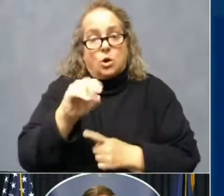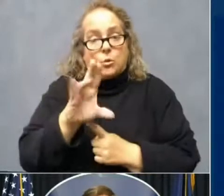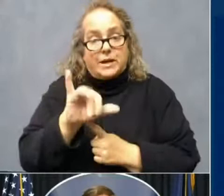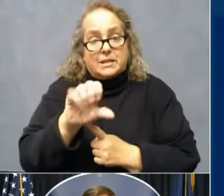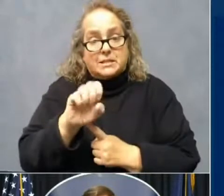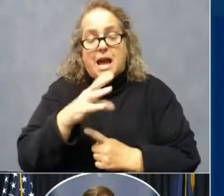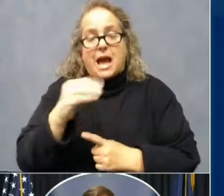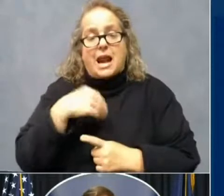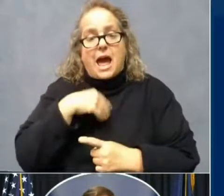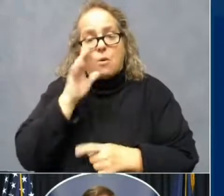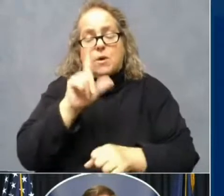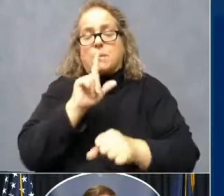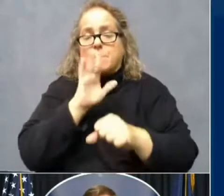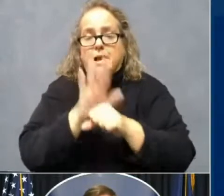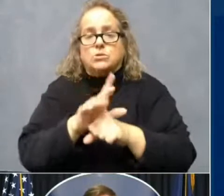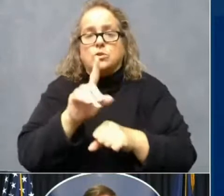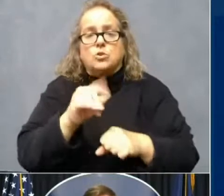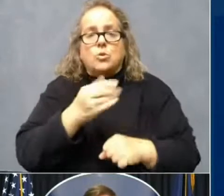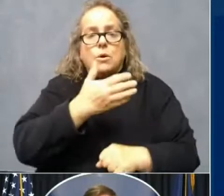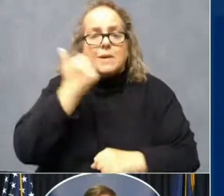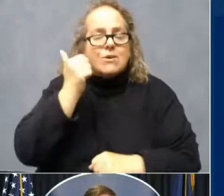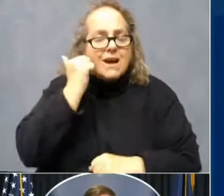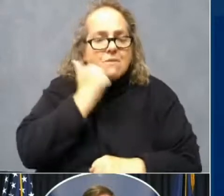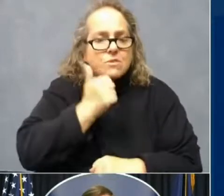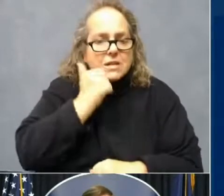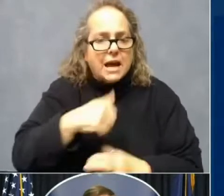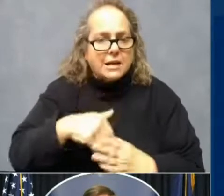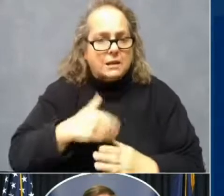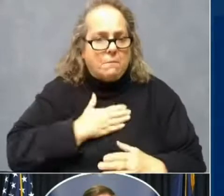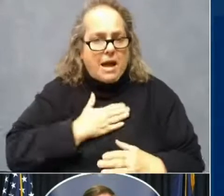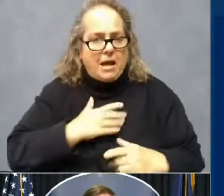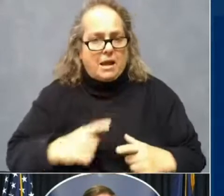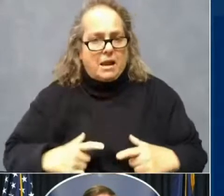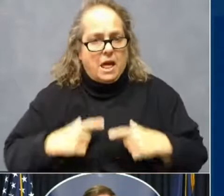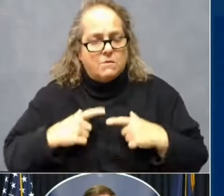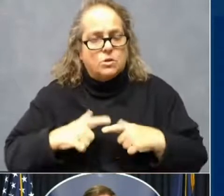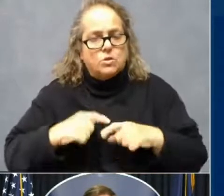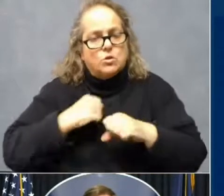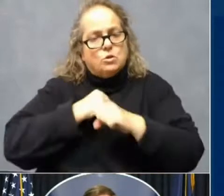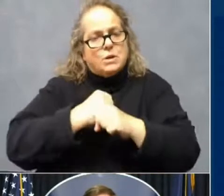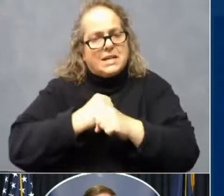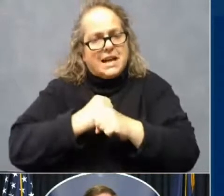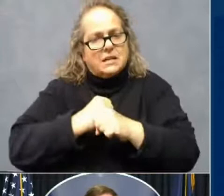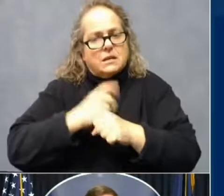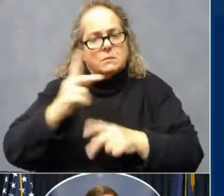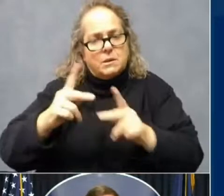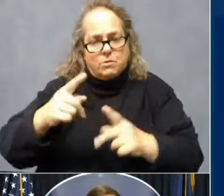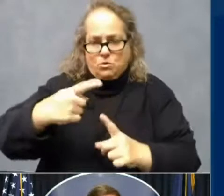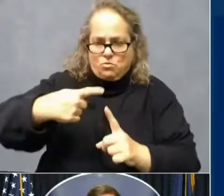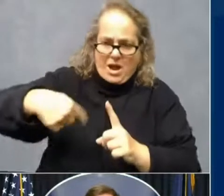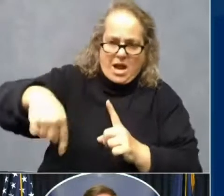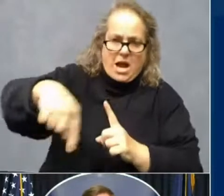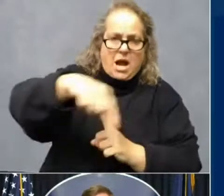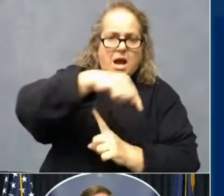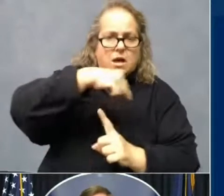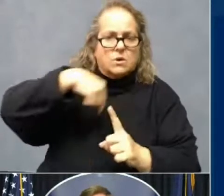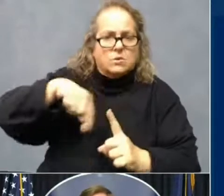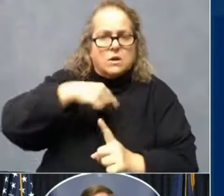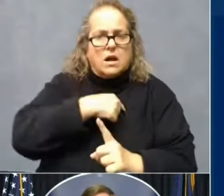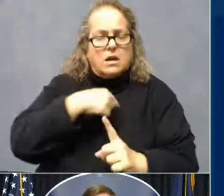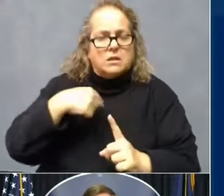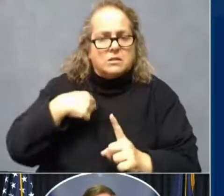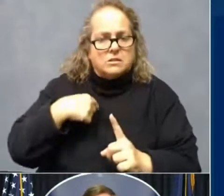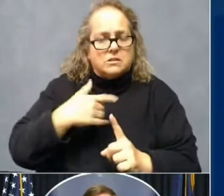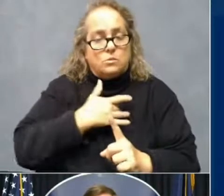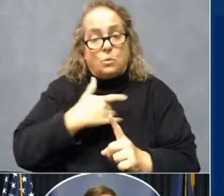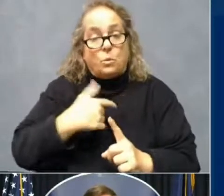life to protect all of those around us. To her family, we are so sorry. We mourn her. We thank you for sharing a little